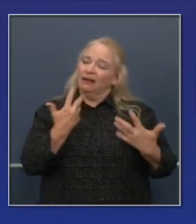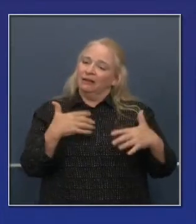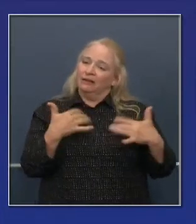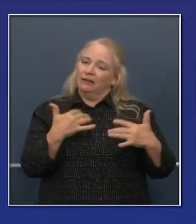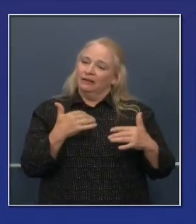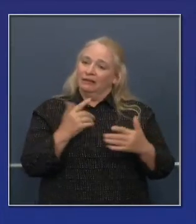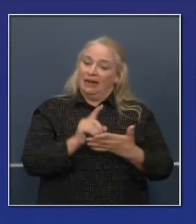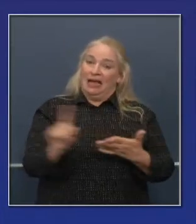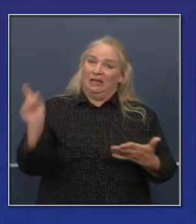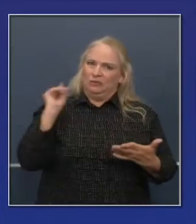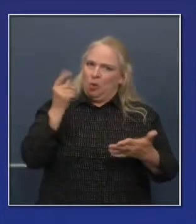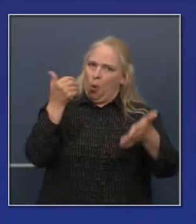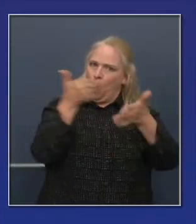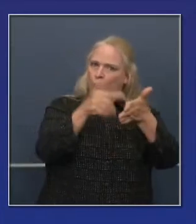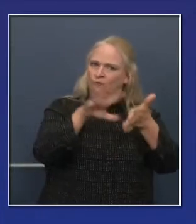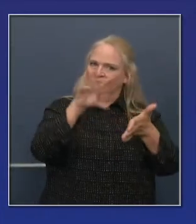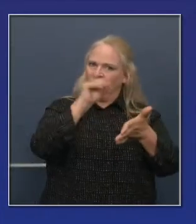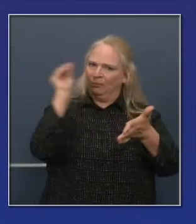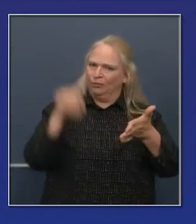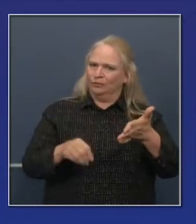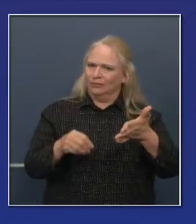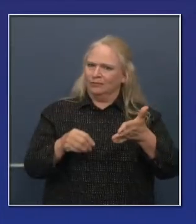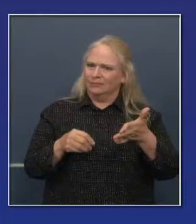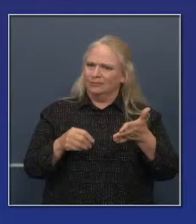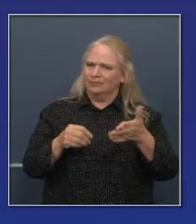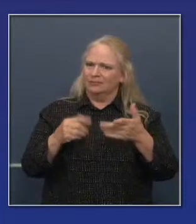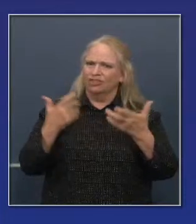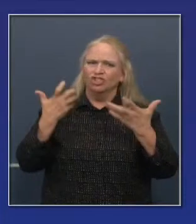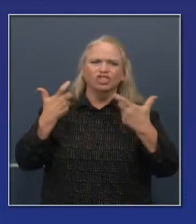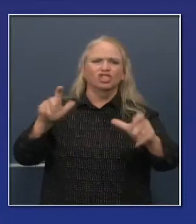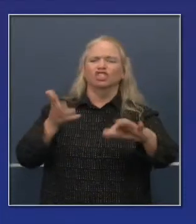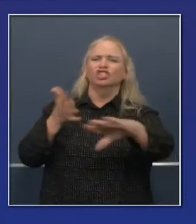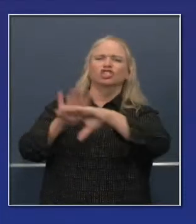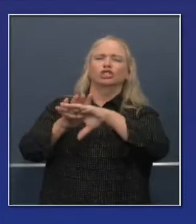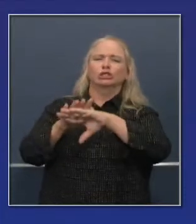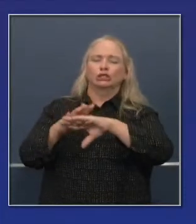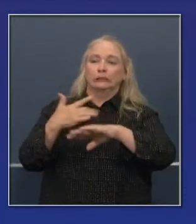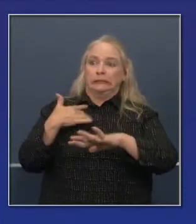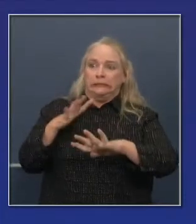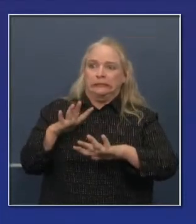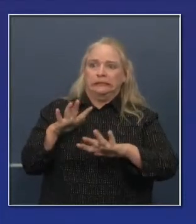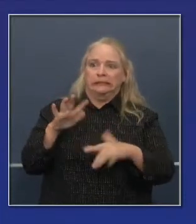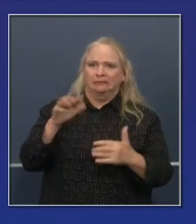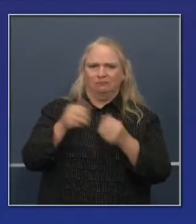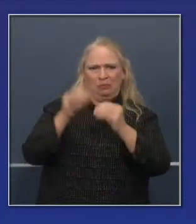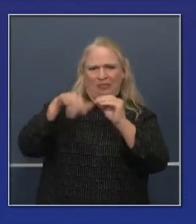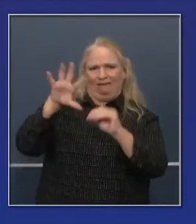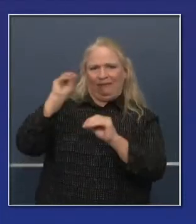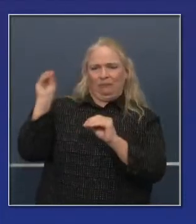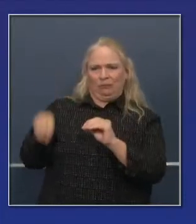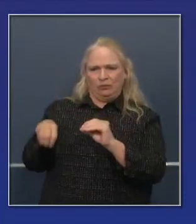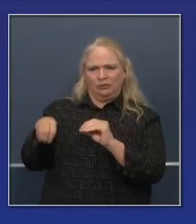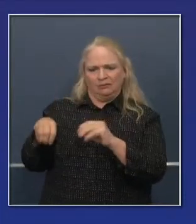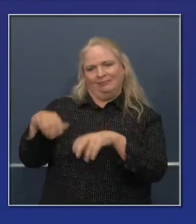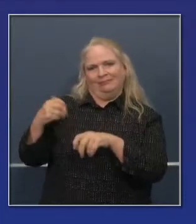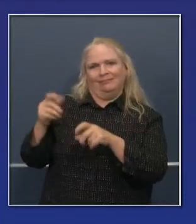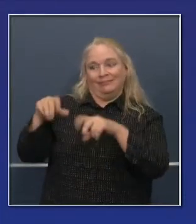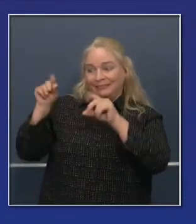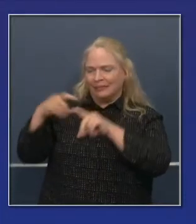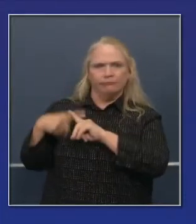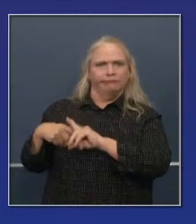week or so ago. For a 2-week period last week, we saw a 50% increase. We're seeing